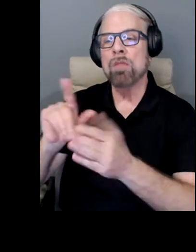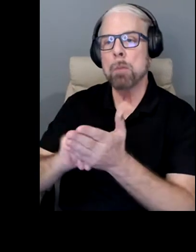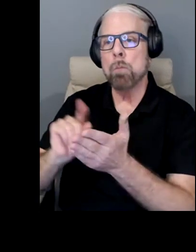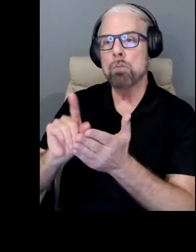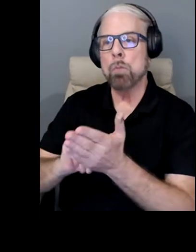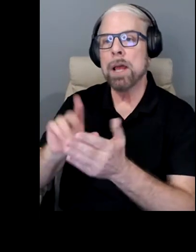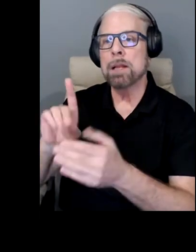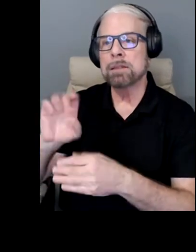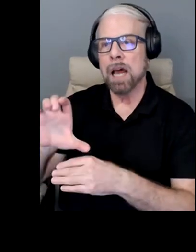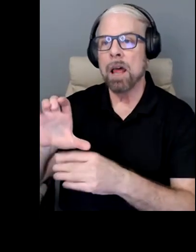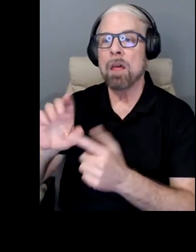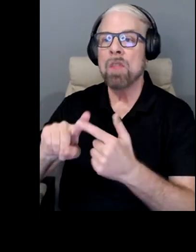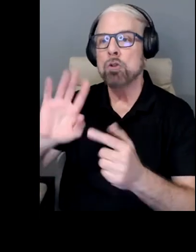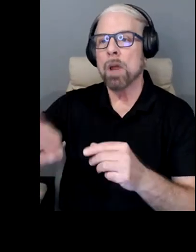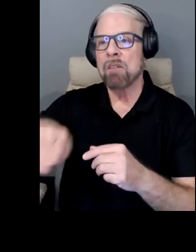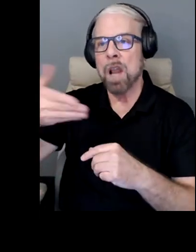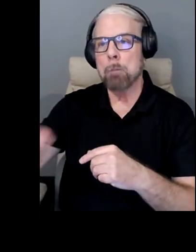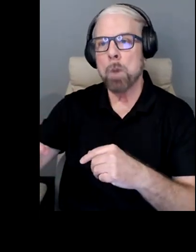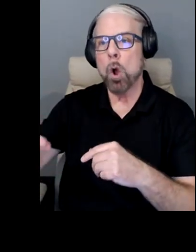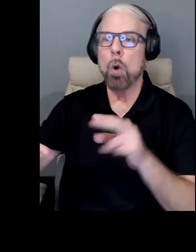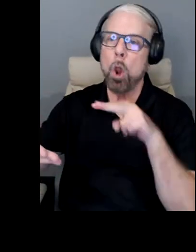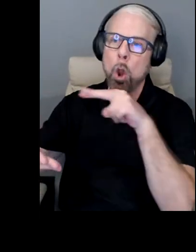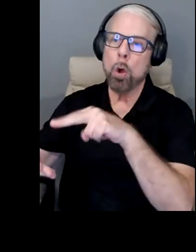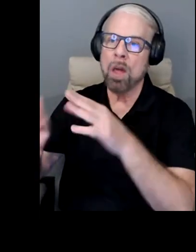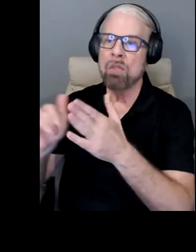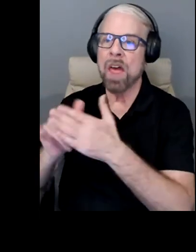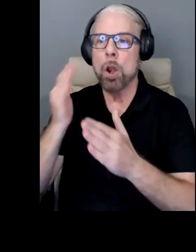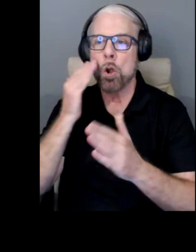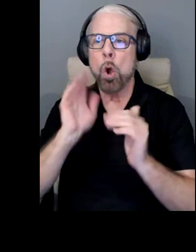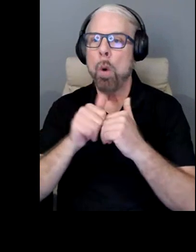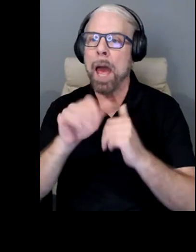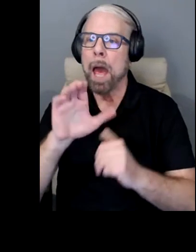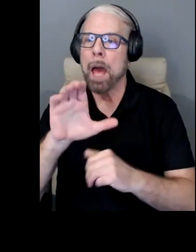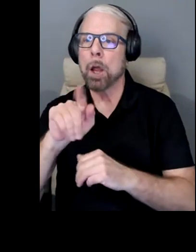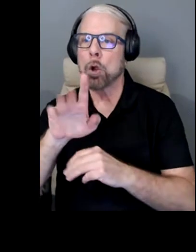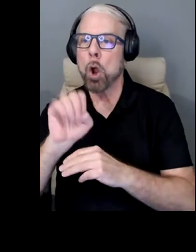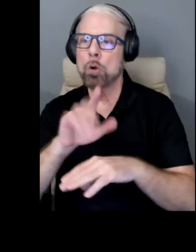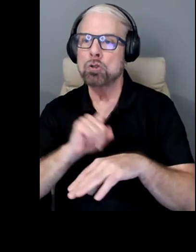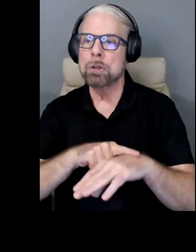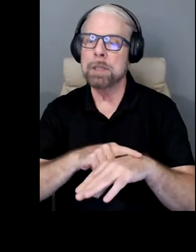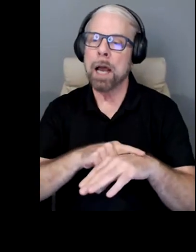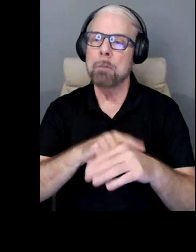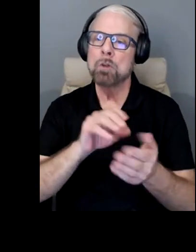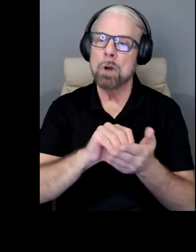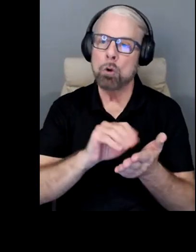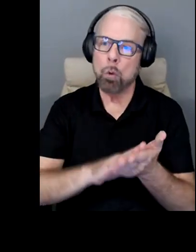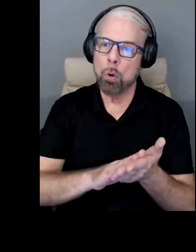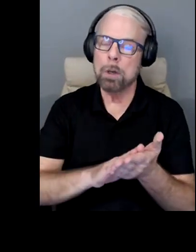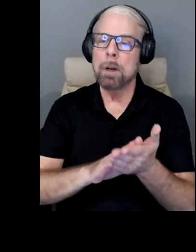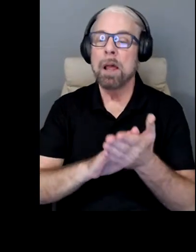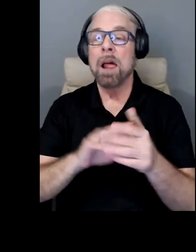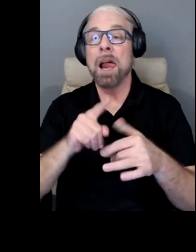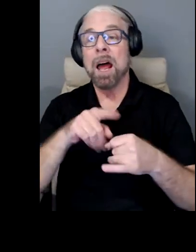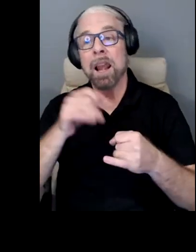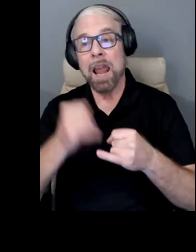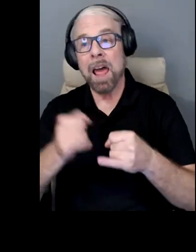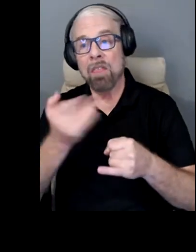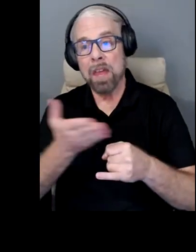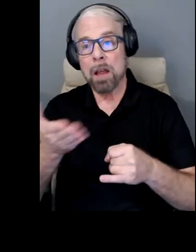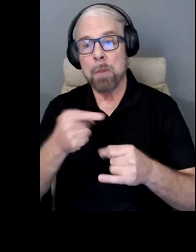flip over, refer to that, so you'll know kind of how to code your time as you're going through and documenting it. Lastly, I'll just say